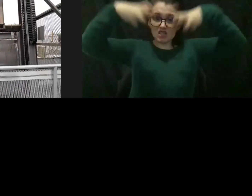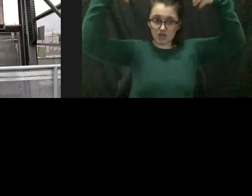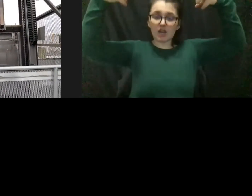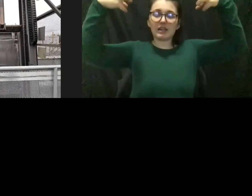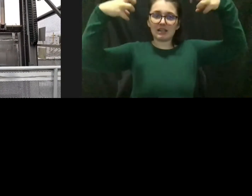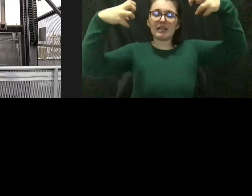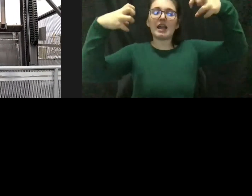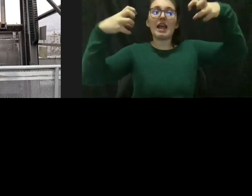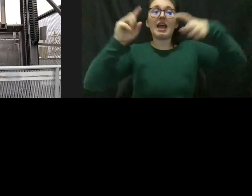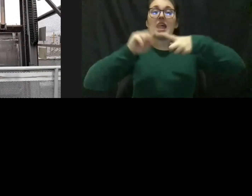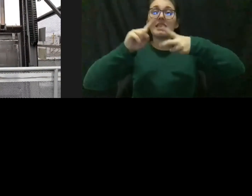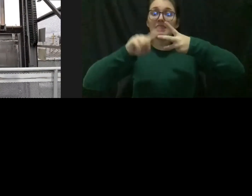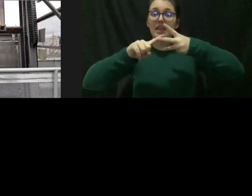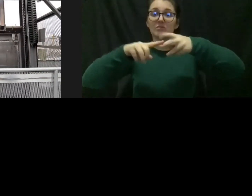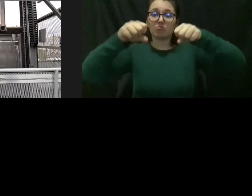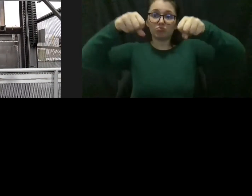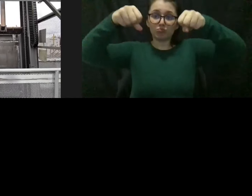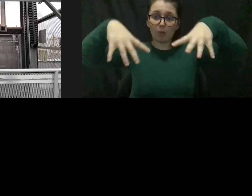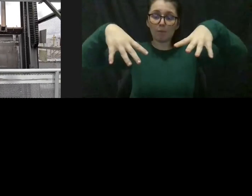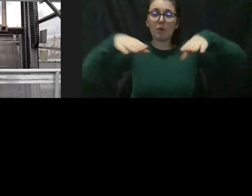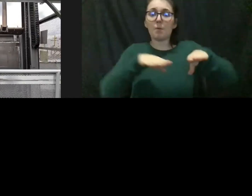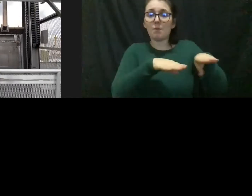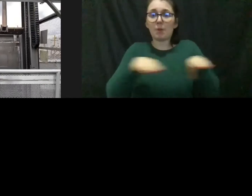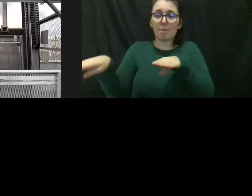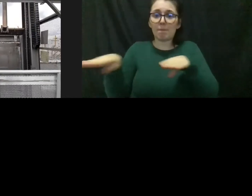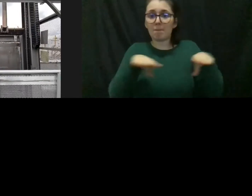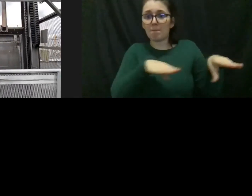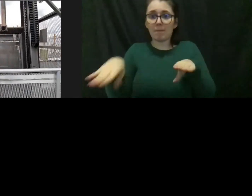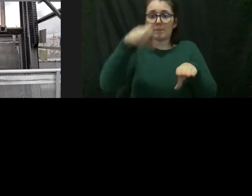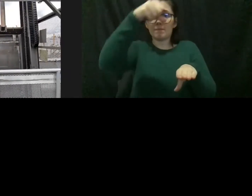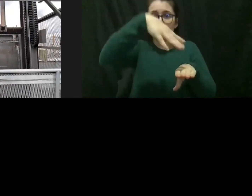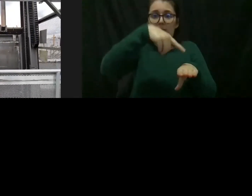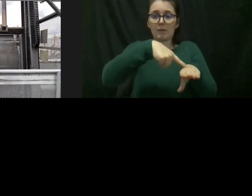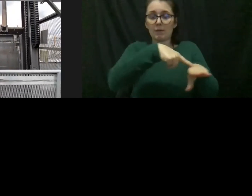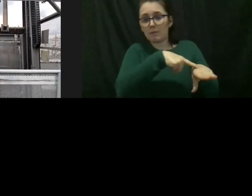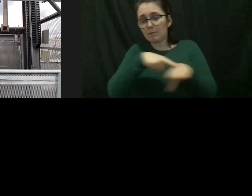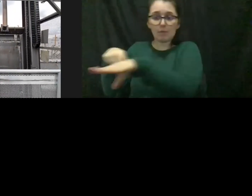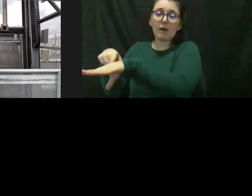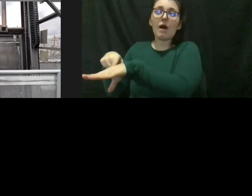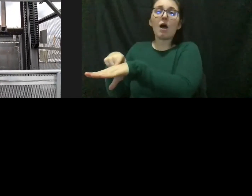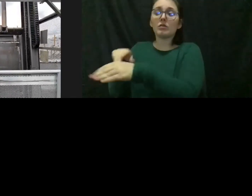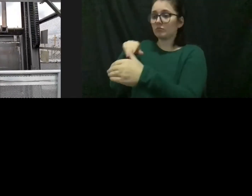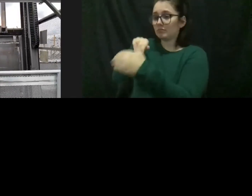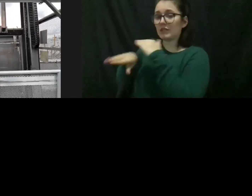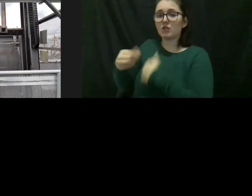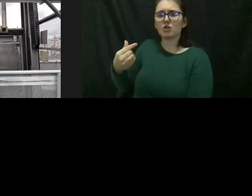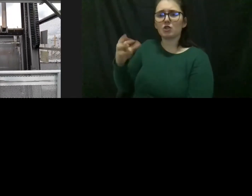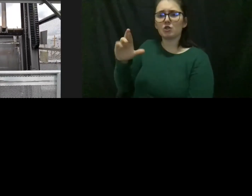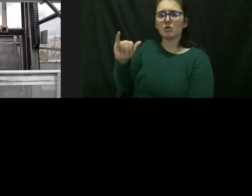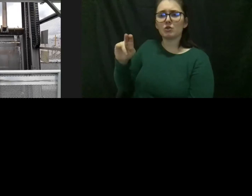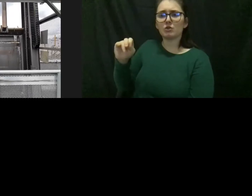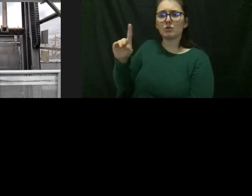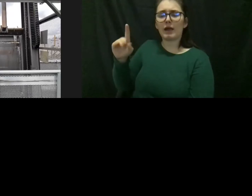it dumps it onto a conveyor belt behind that little wall. The conveyor belt goes into our grind house, and then it chews it